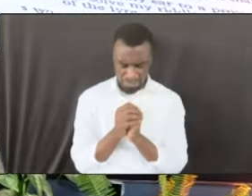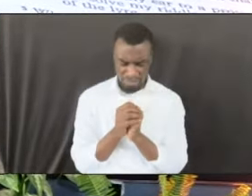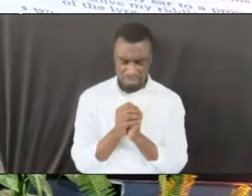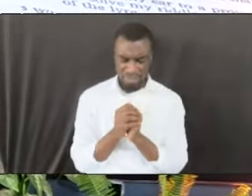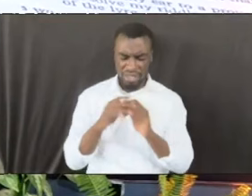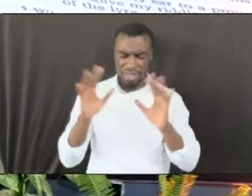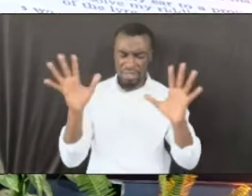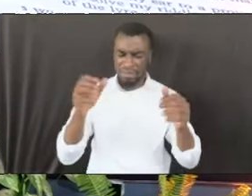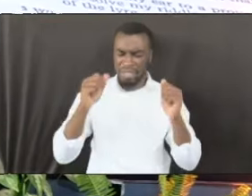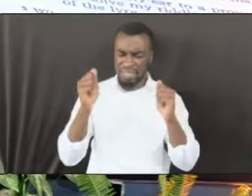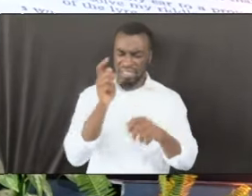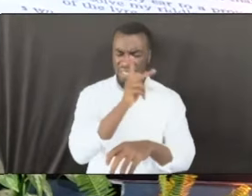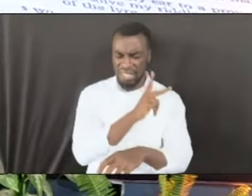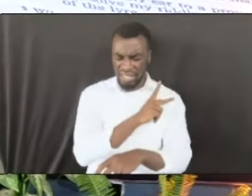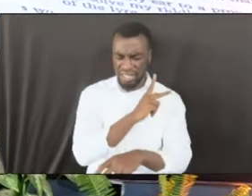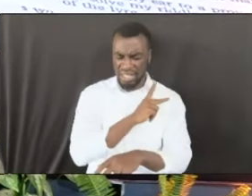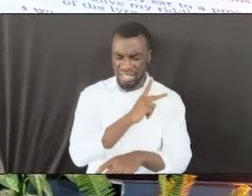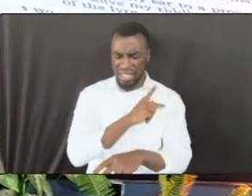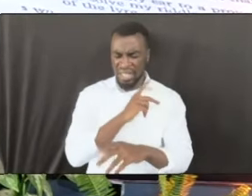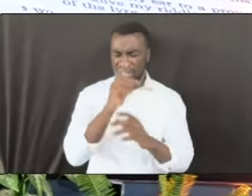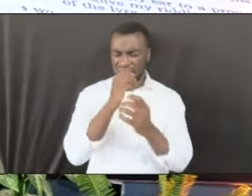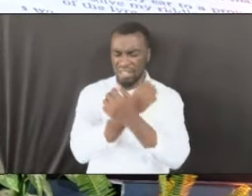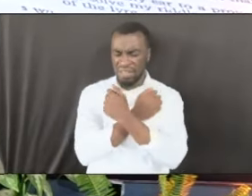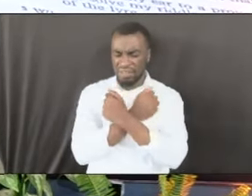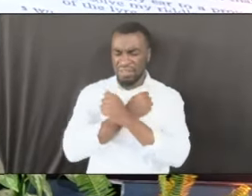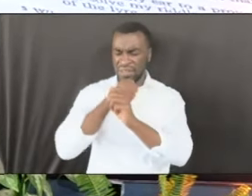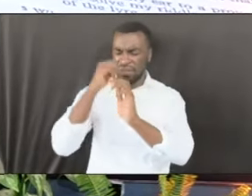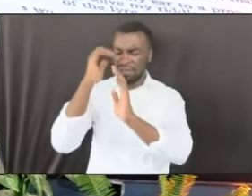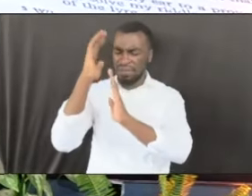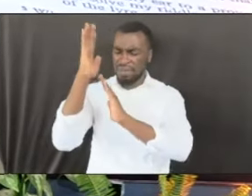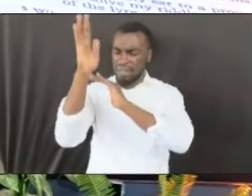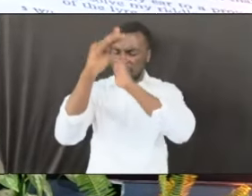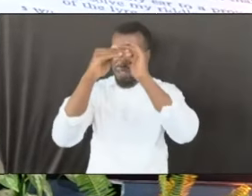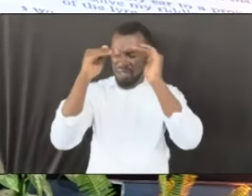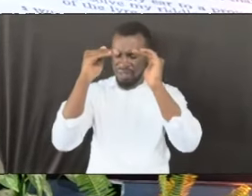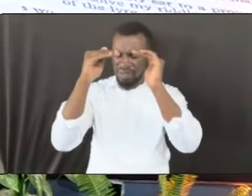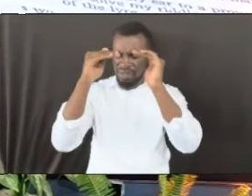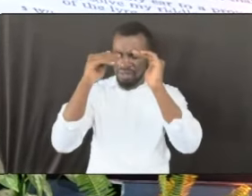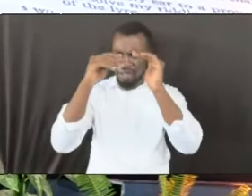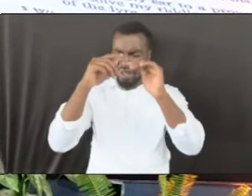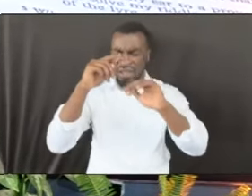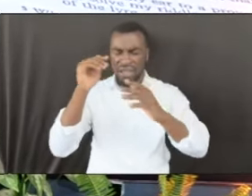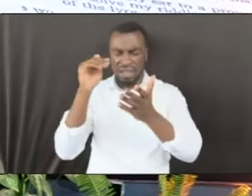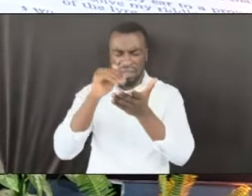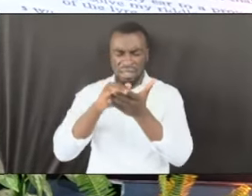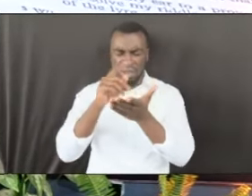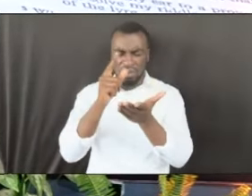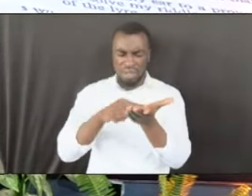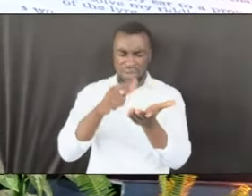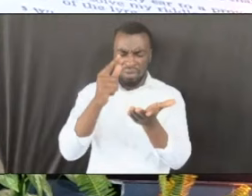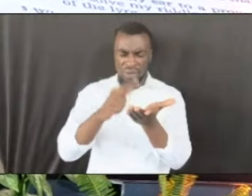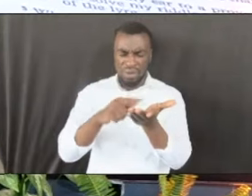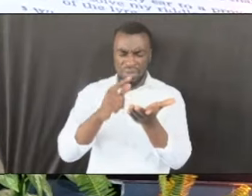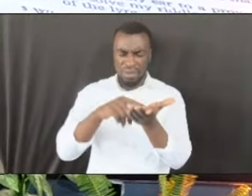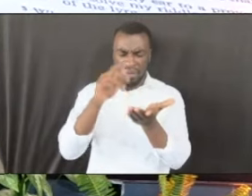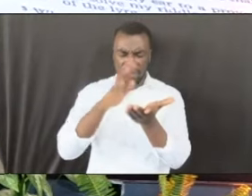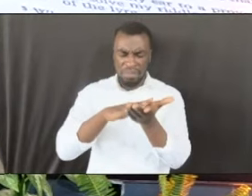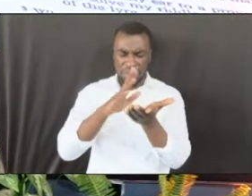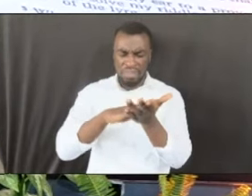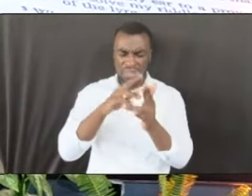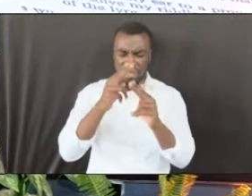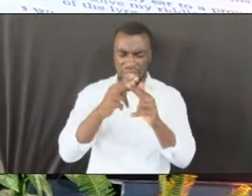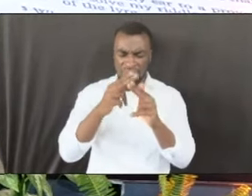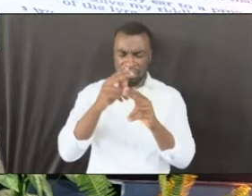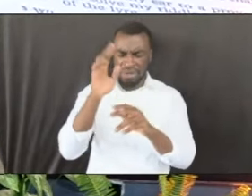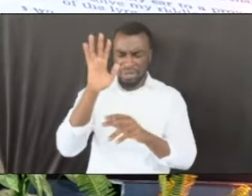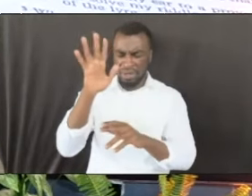Mighty, kind, and loving Heavenly Father, once again we glorify And we praise your name,